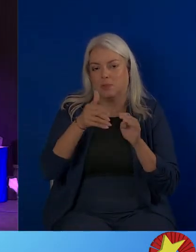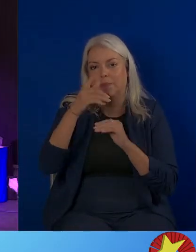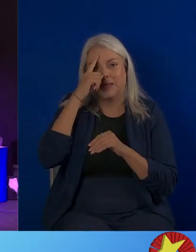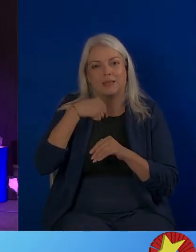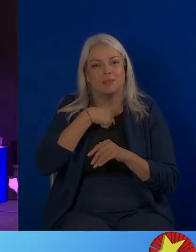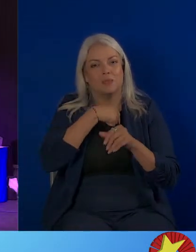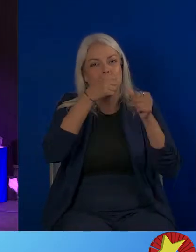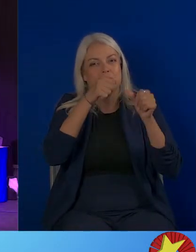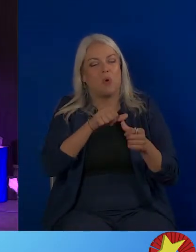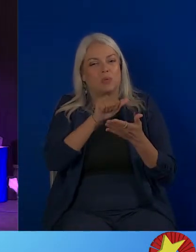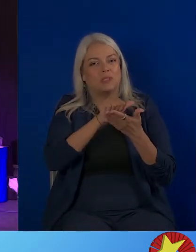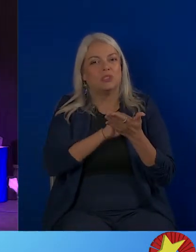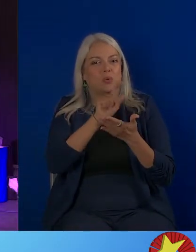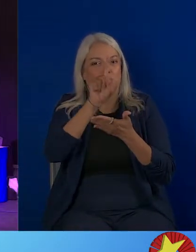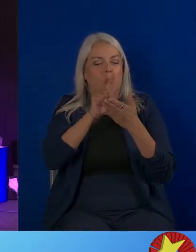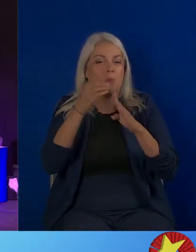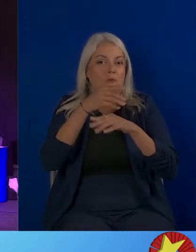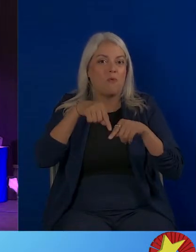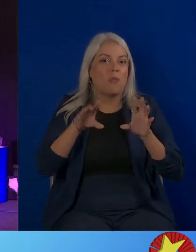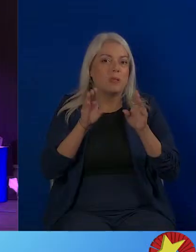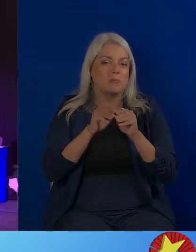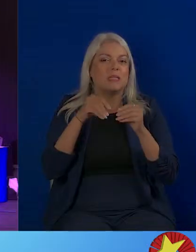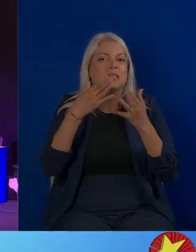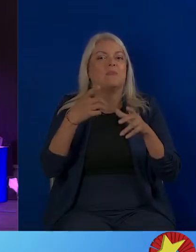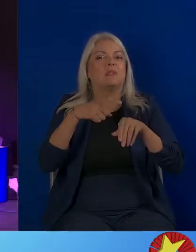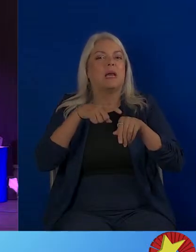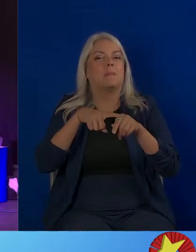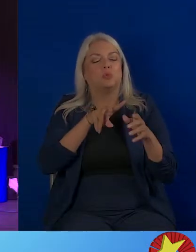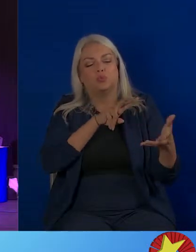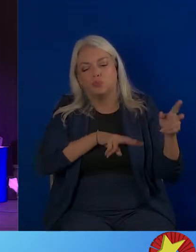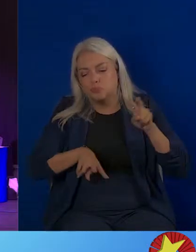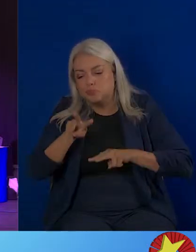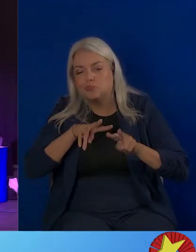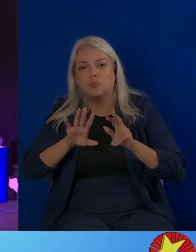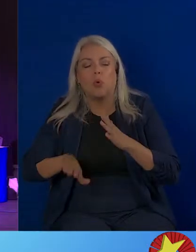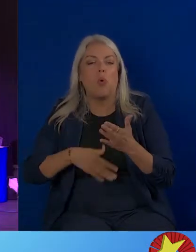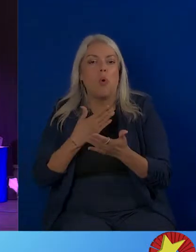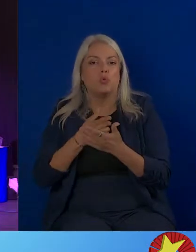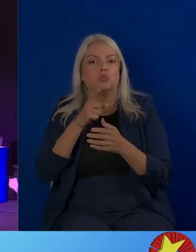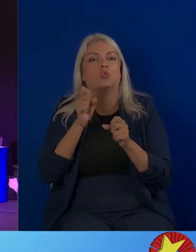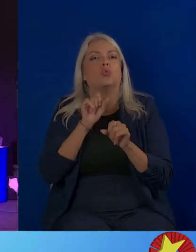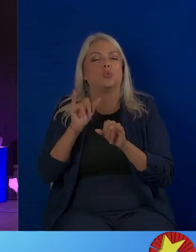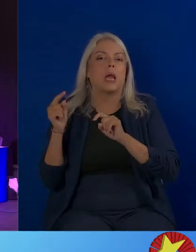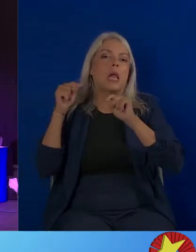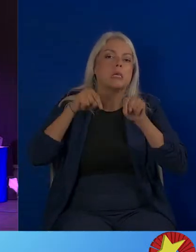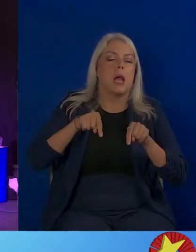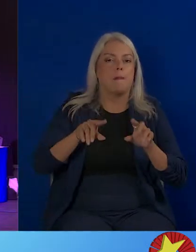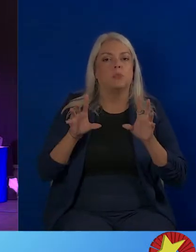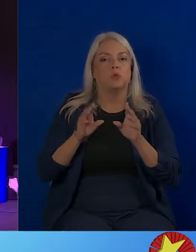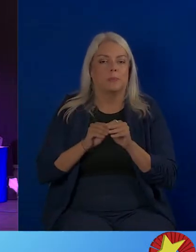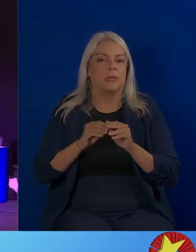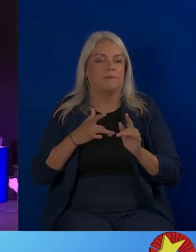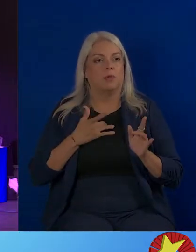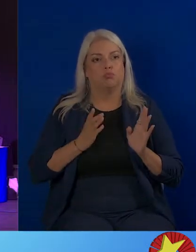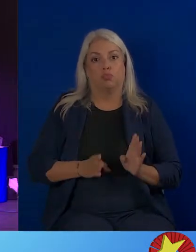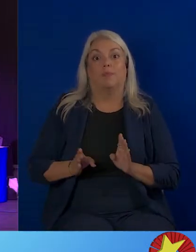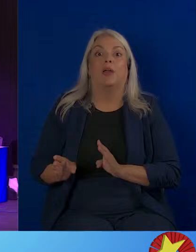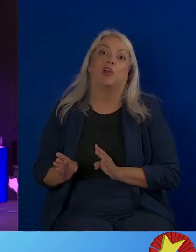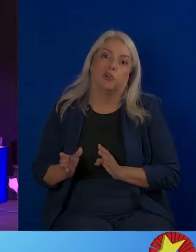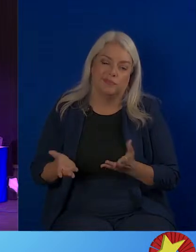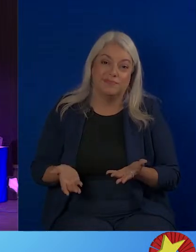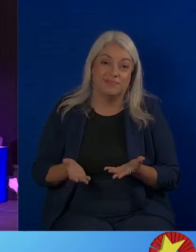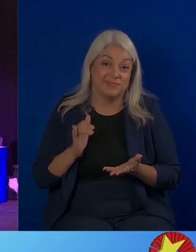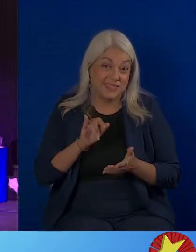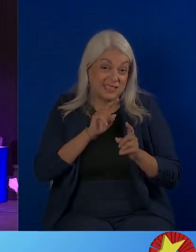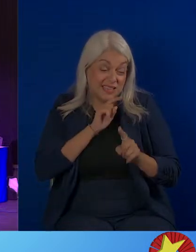agenda the week before the meeting, to give you guys time to go through everything so you can come to the board meeting prepared. Does that